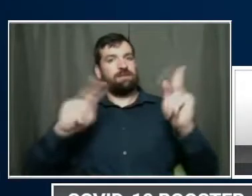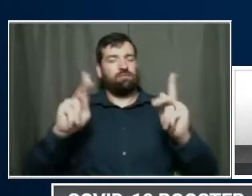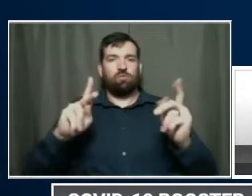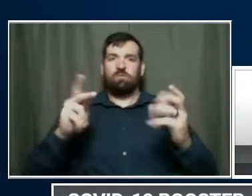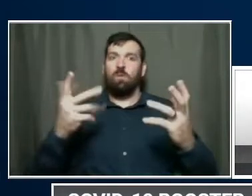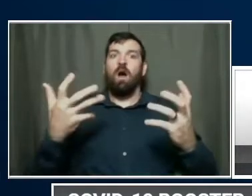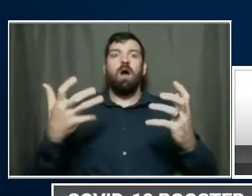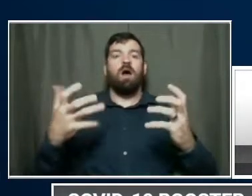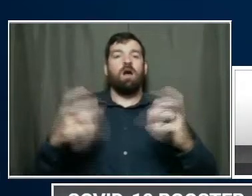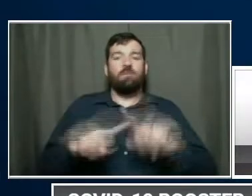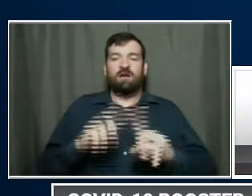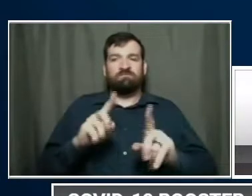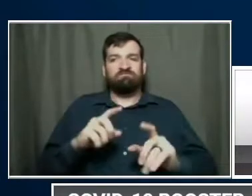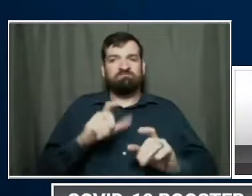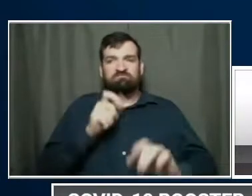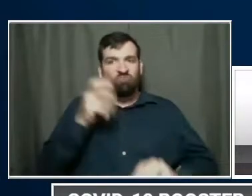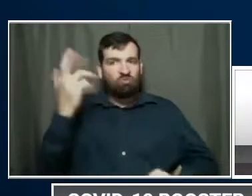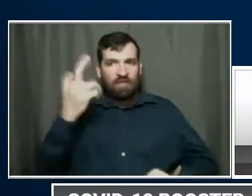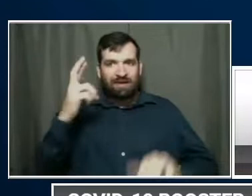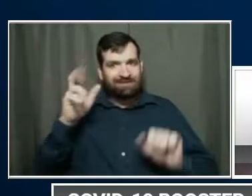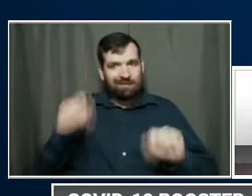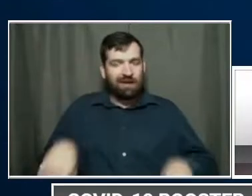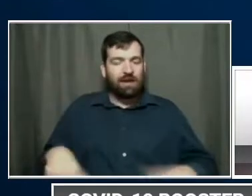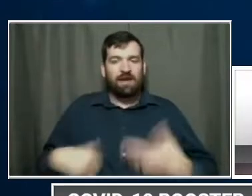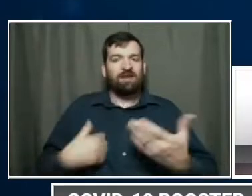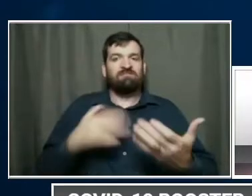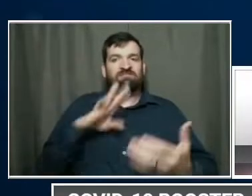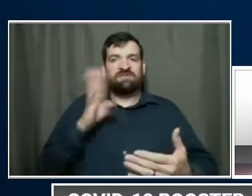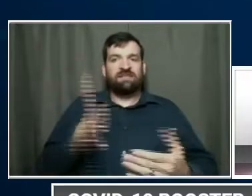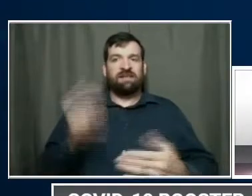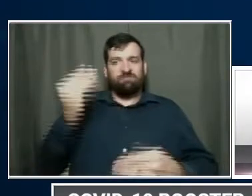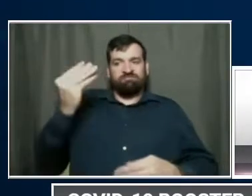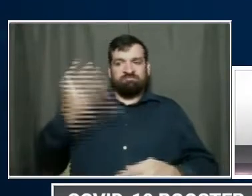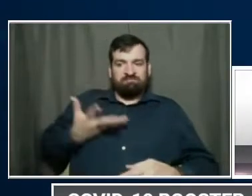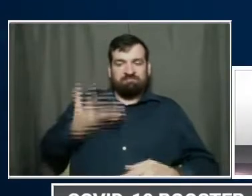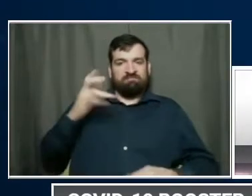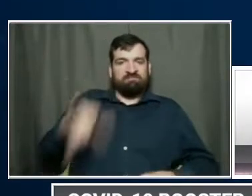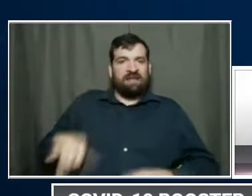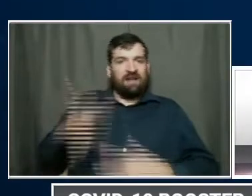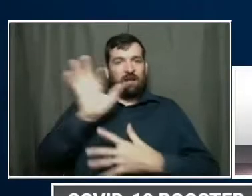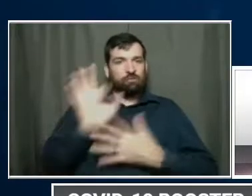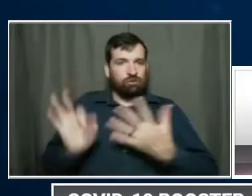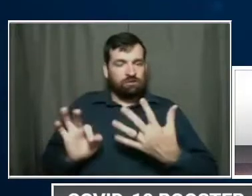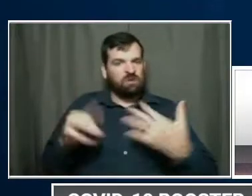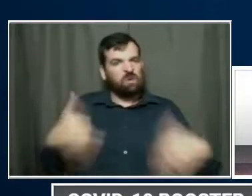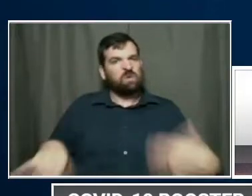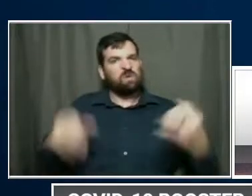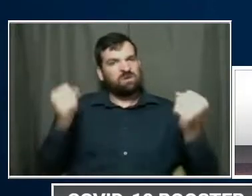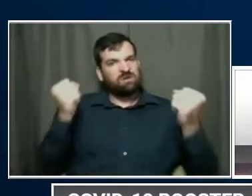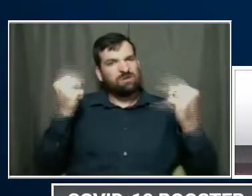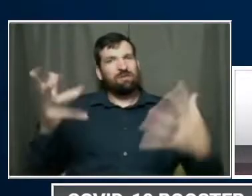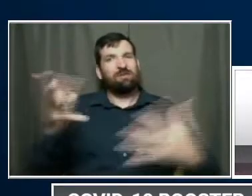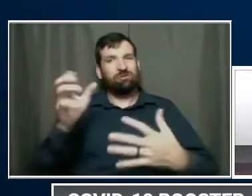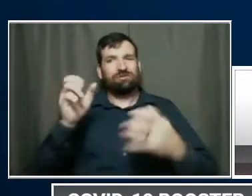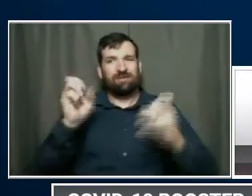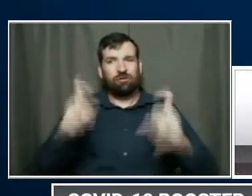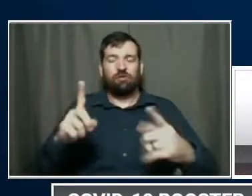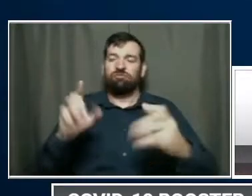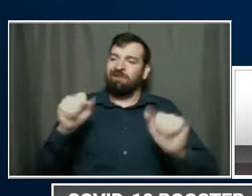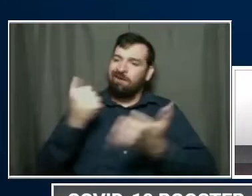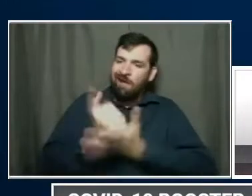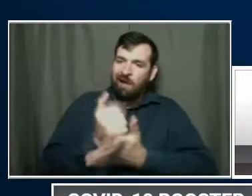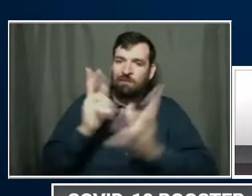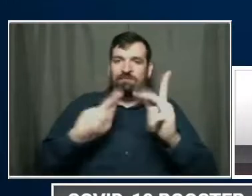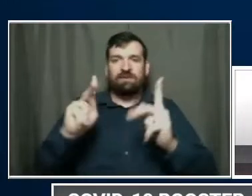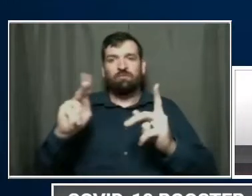just don't even realize they could do it. Their eyes have not been open to the option, and so much education is going on. Wow, I can do that. I can help someone I don't know.